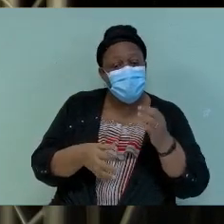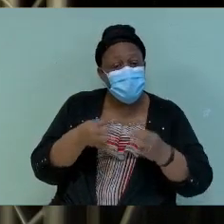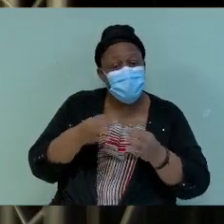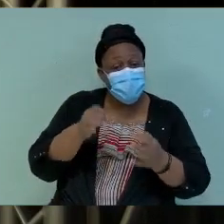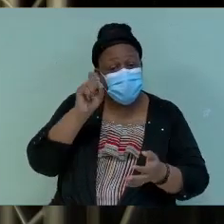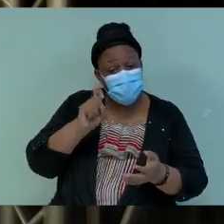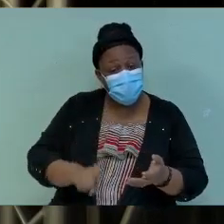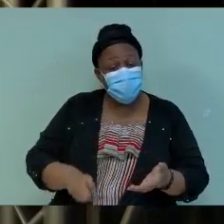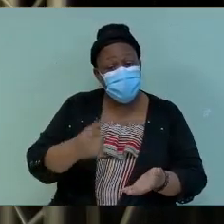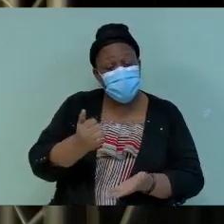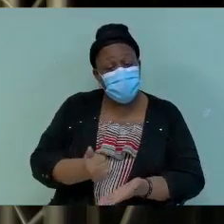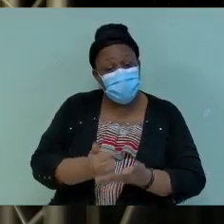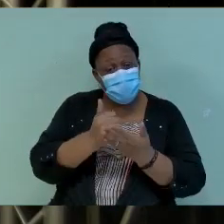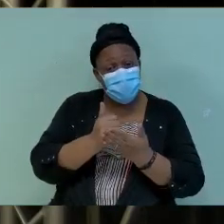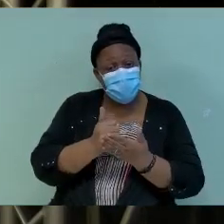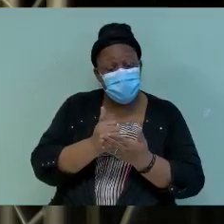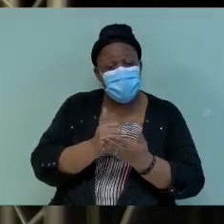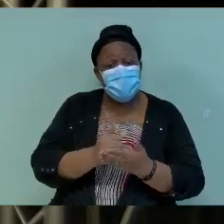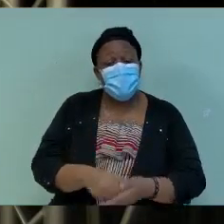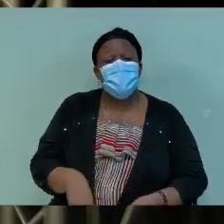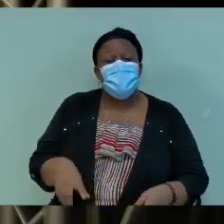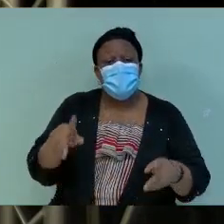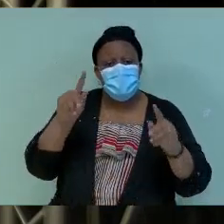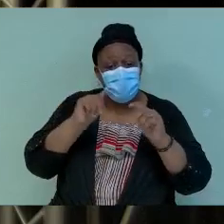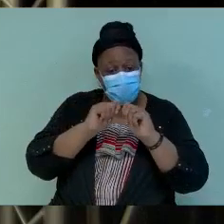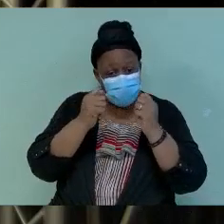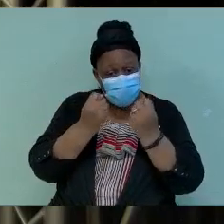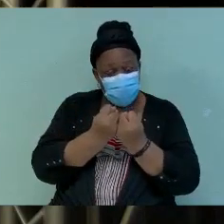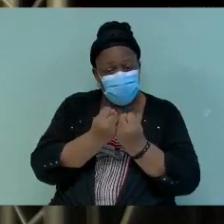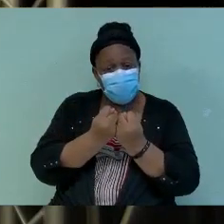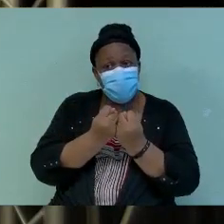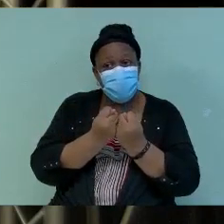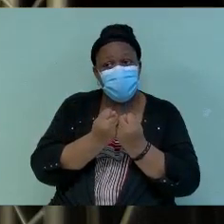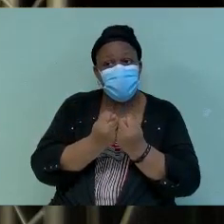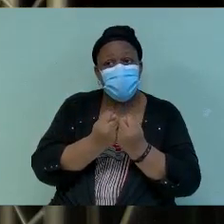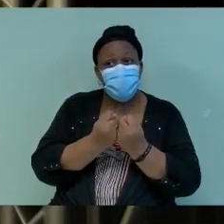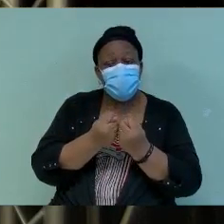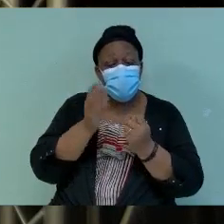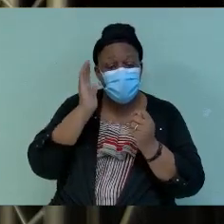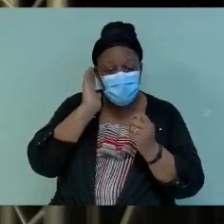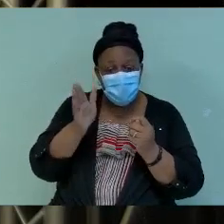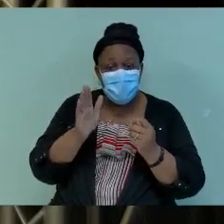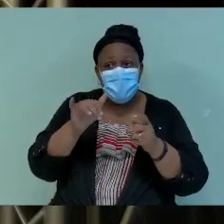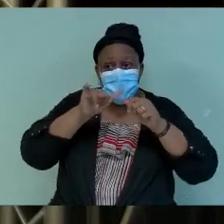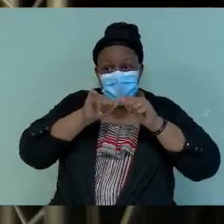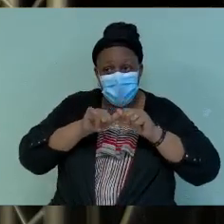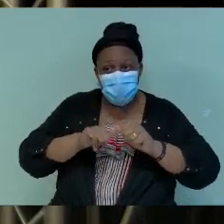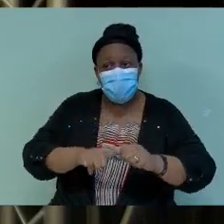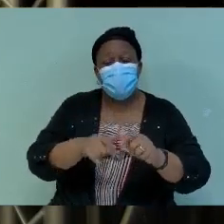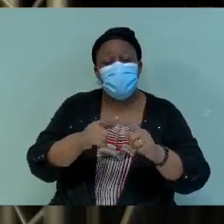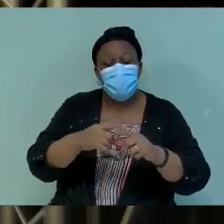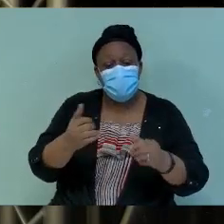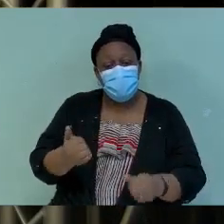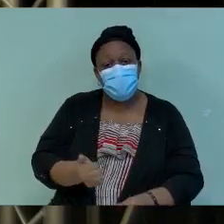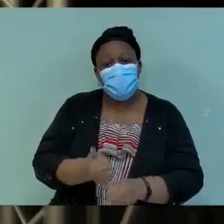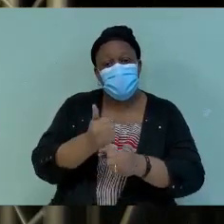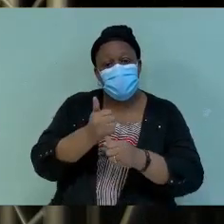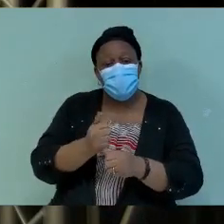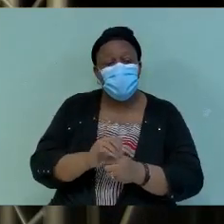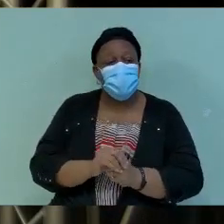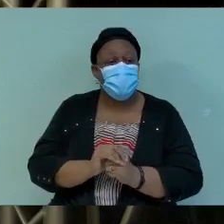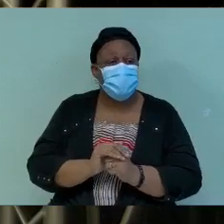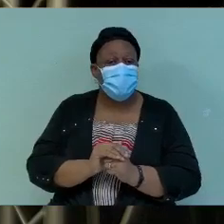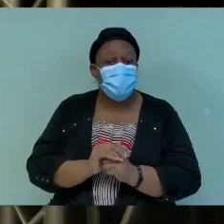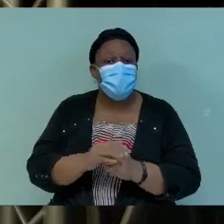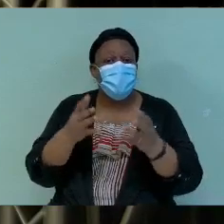help, the mental health team continues to provide support. At this time, I would like